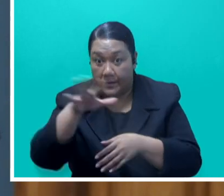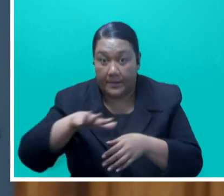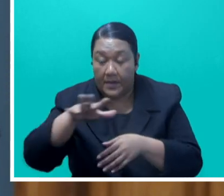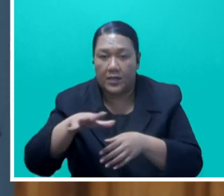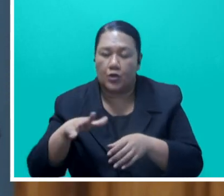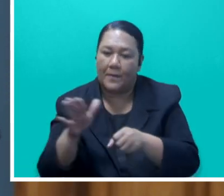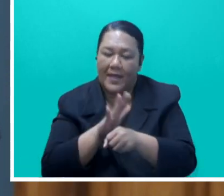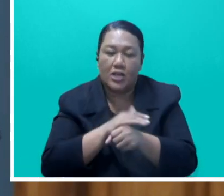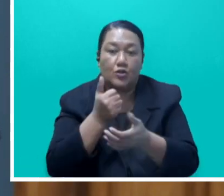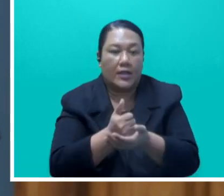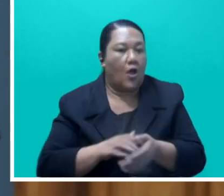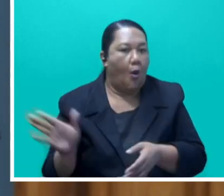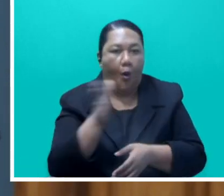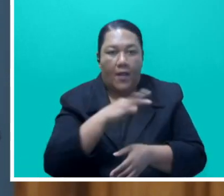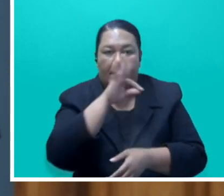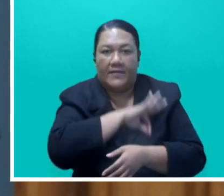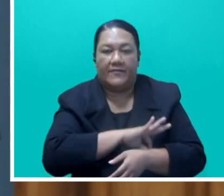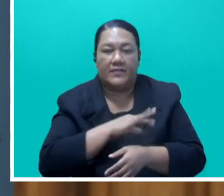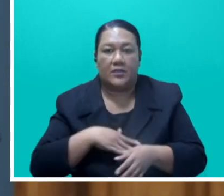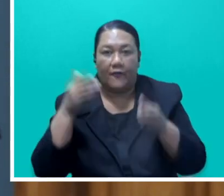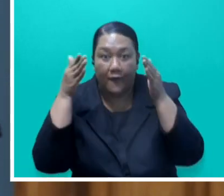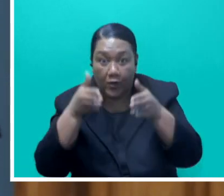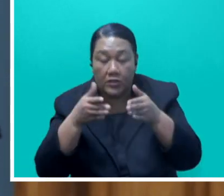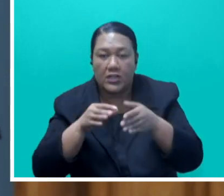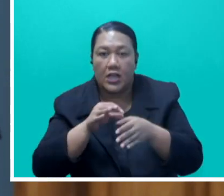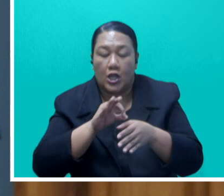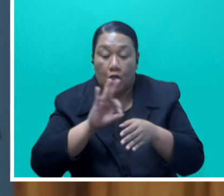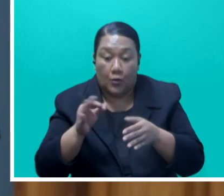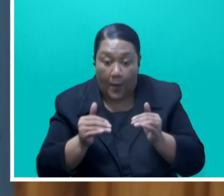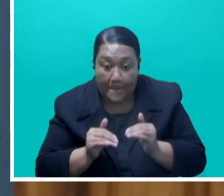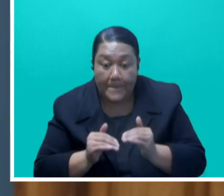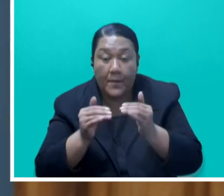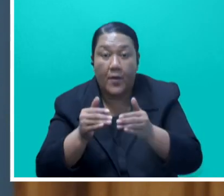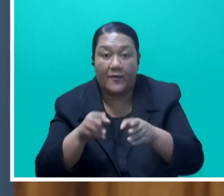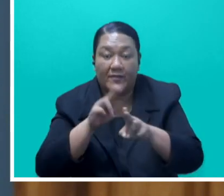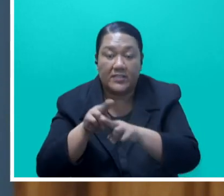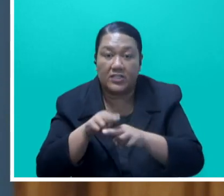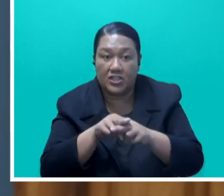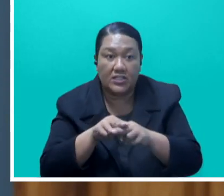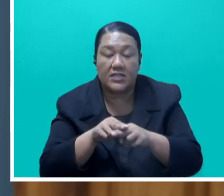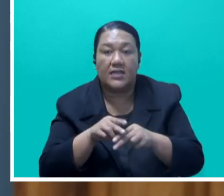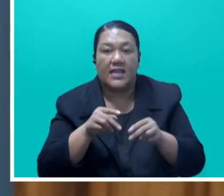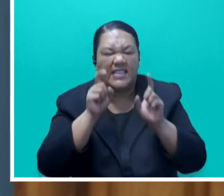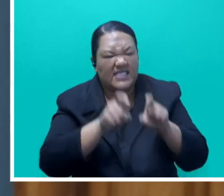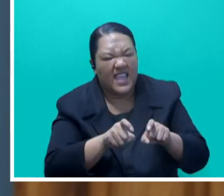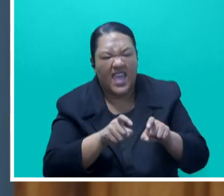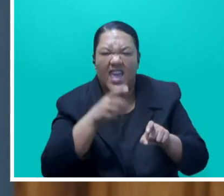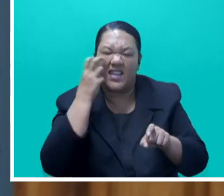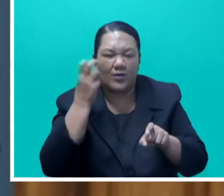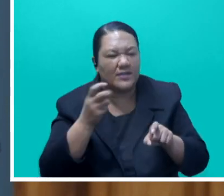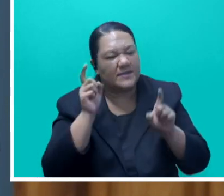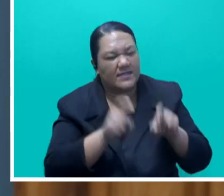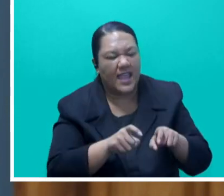the benefits. Our focus will no longer be just to promote Fiji in a way where tourists come, stay at a hotel, and simply lay on the